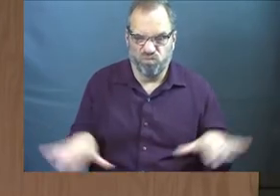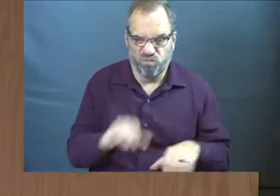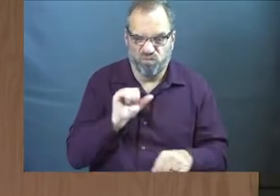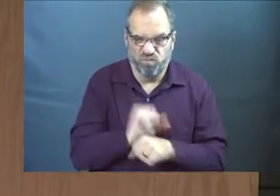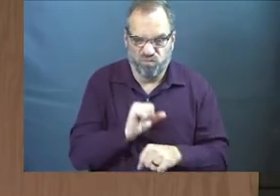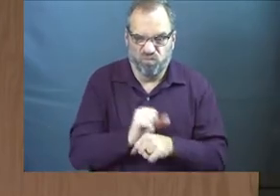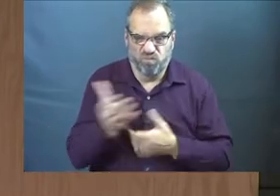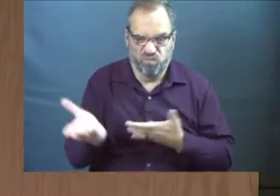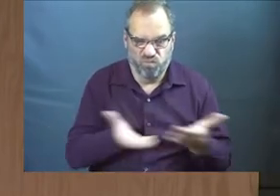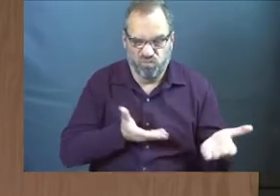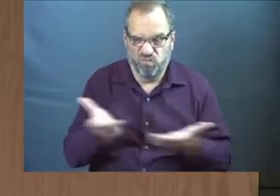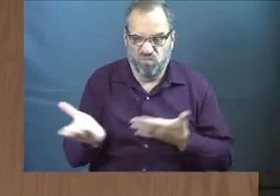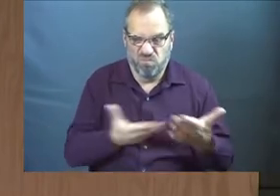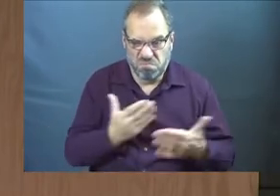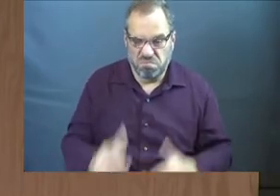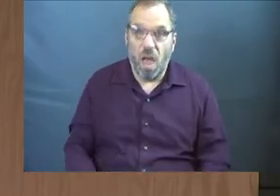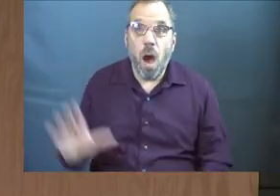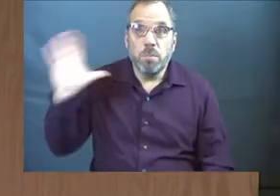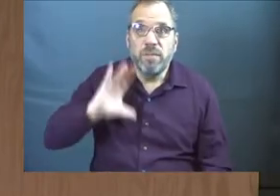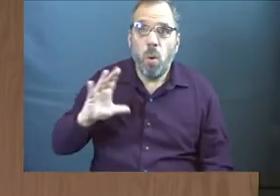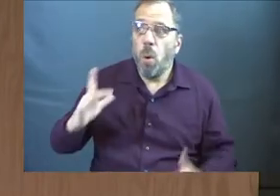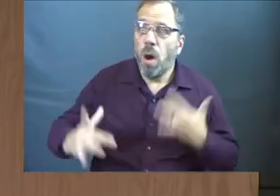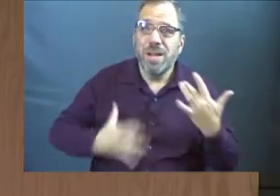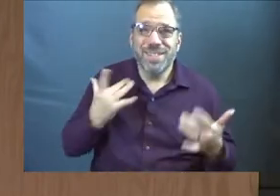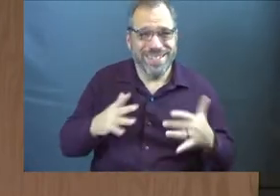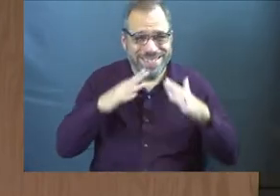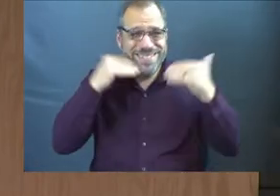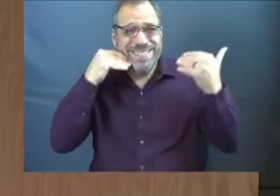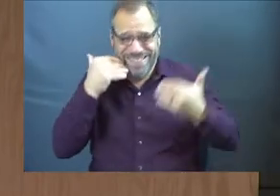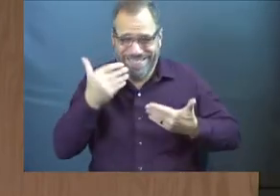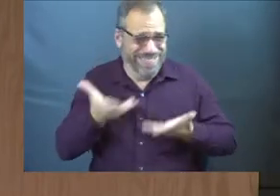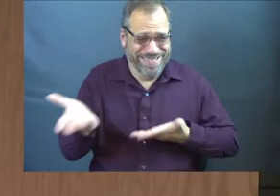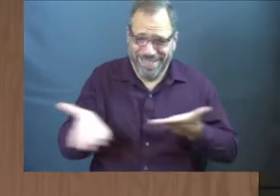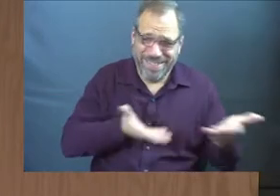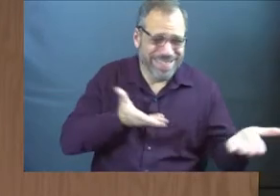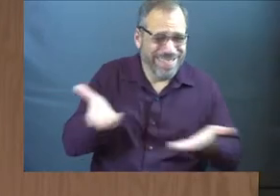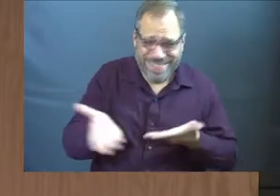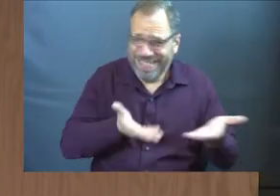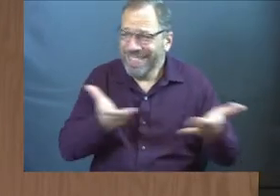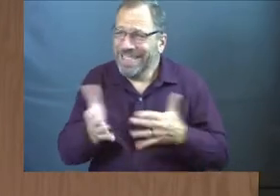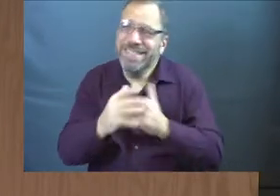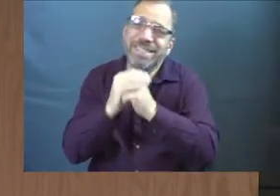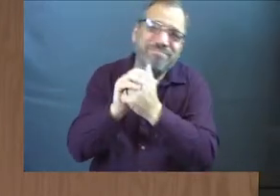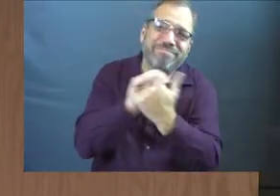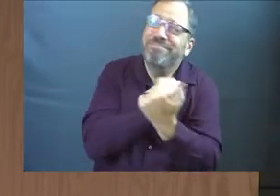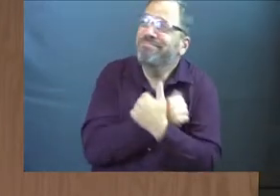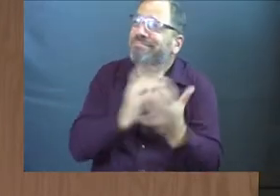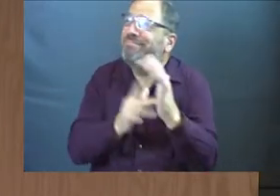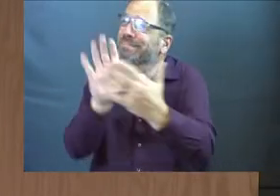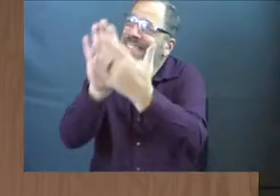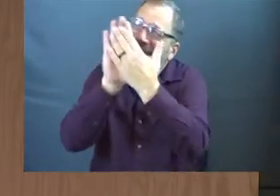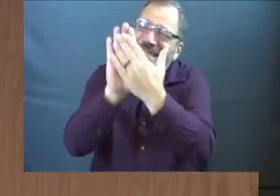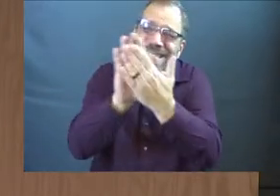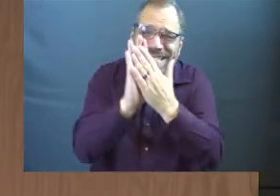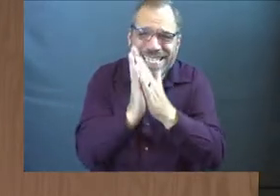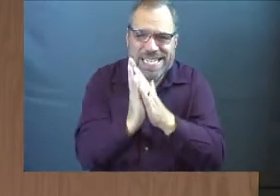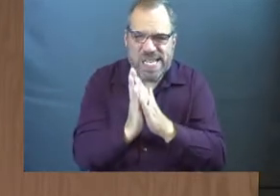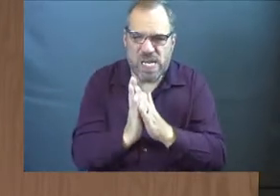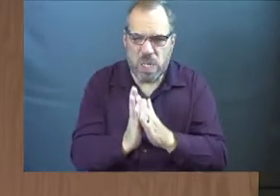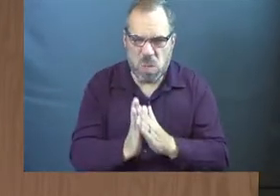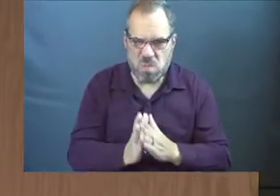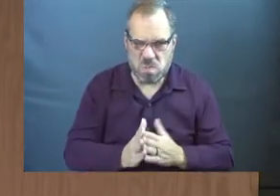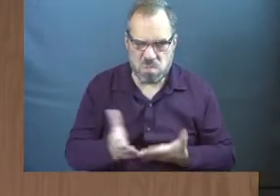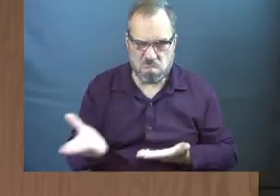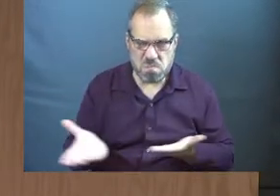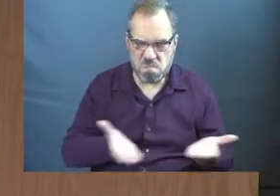And some of you are here today and you're like, I used to have joy. I used to have love. It used to feel like I was in love with Jesus. But it doesn't feel that way